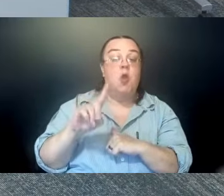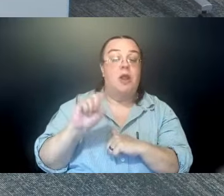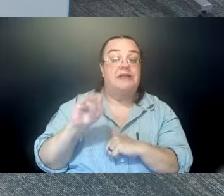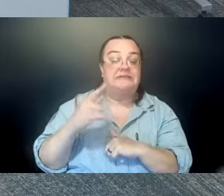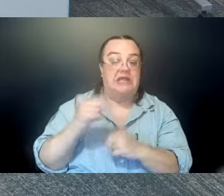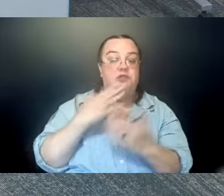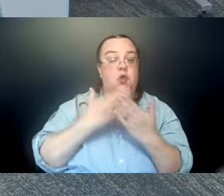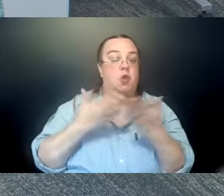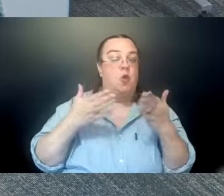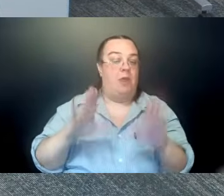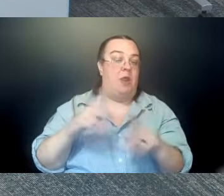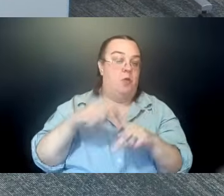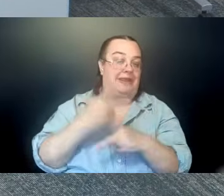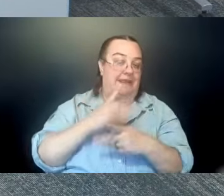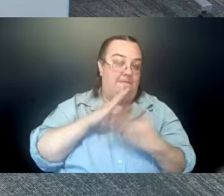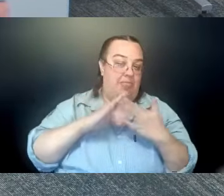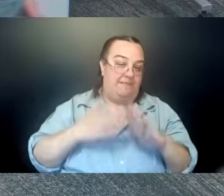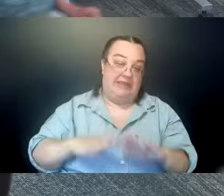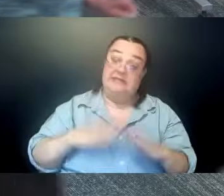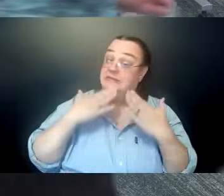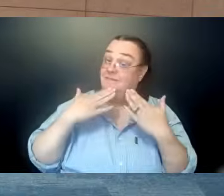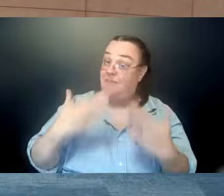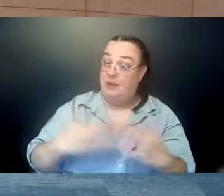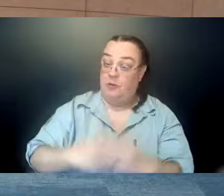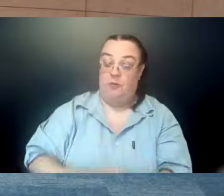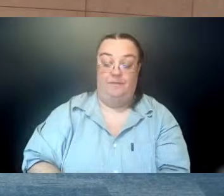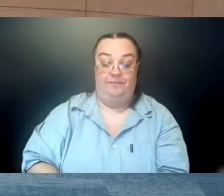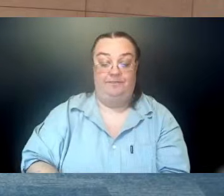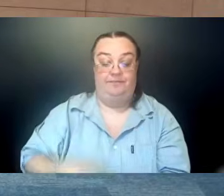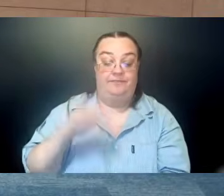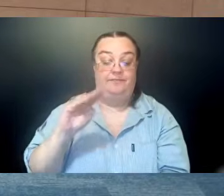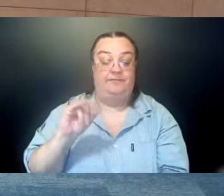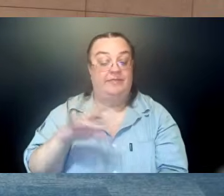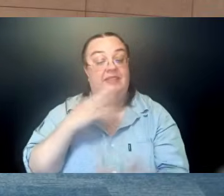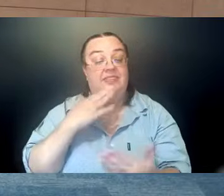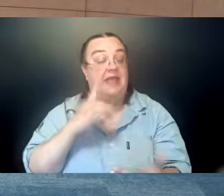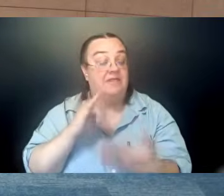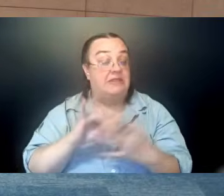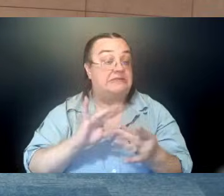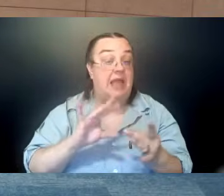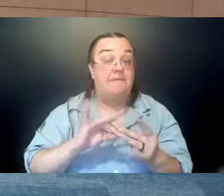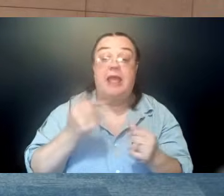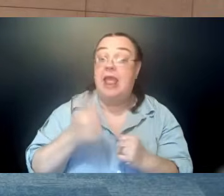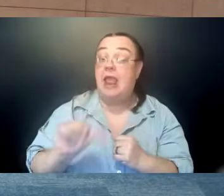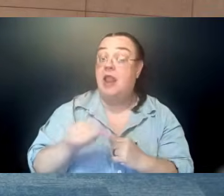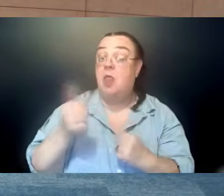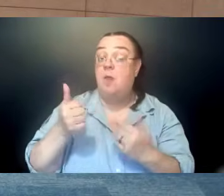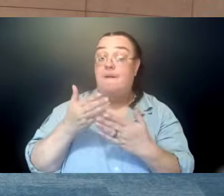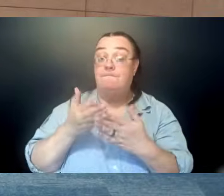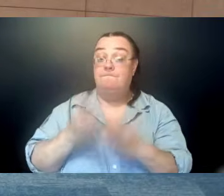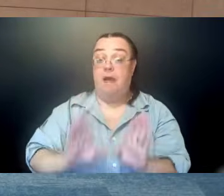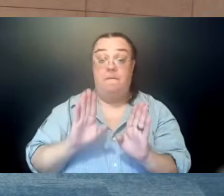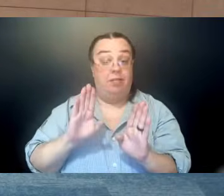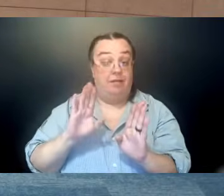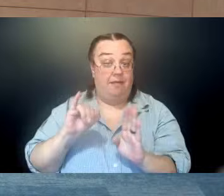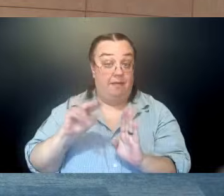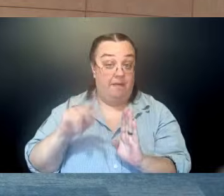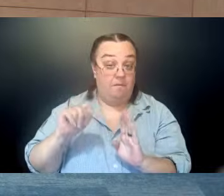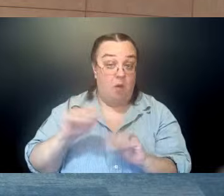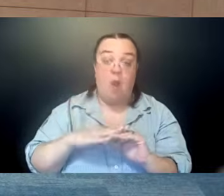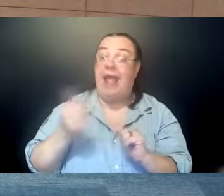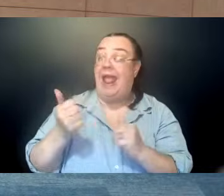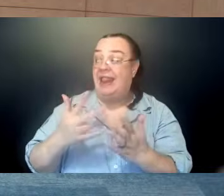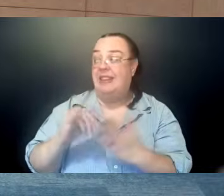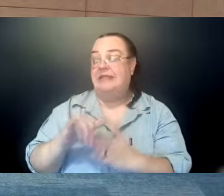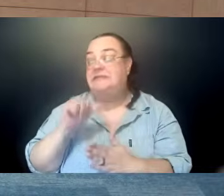peace. Thank you. Thank you for those comments. Is there any other public input on any items not